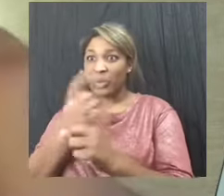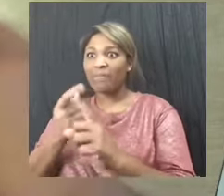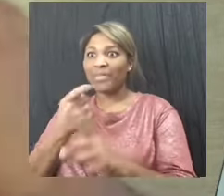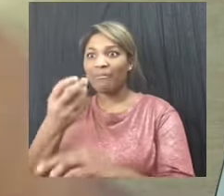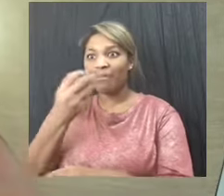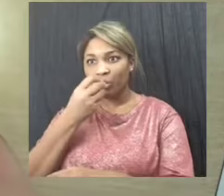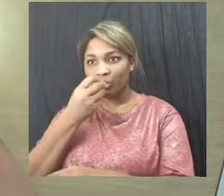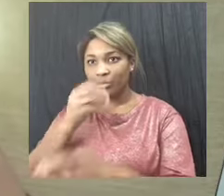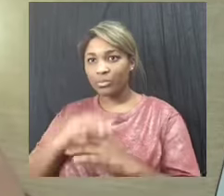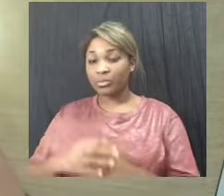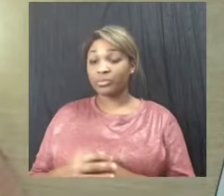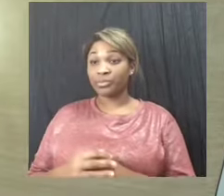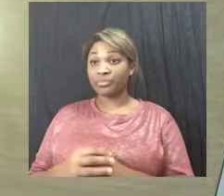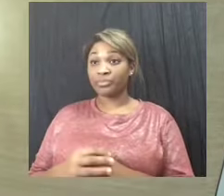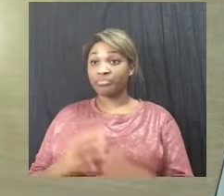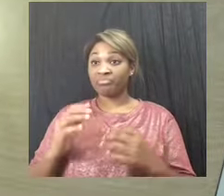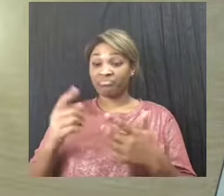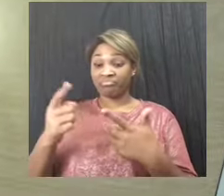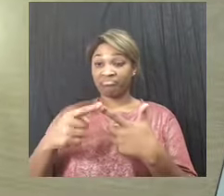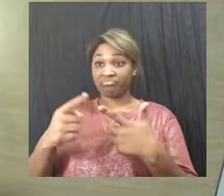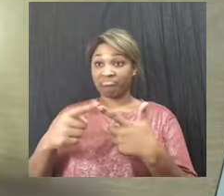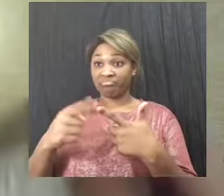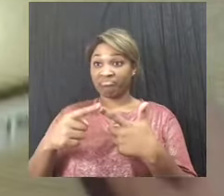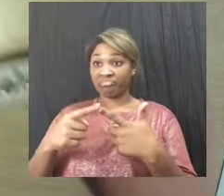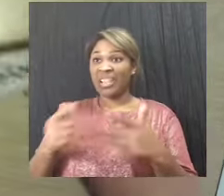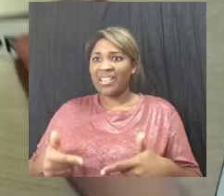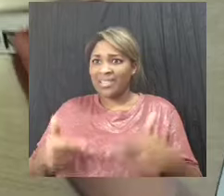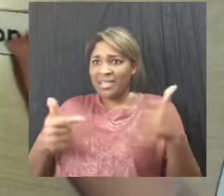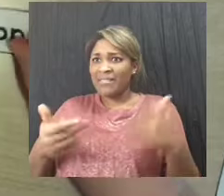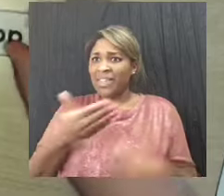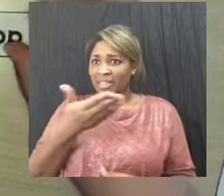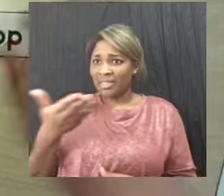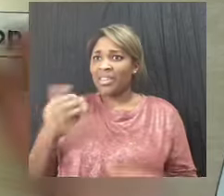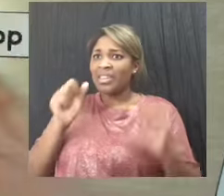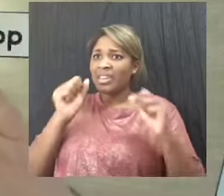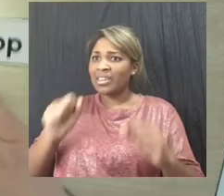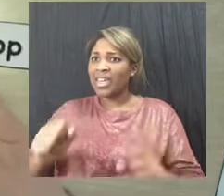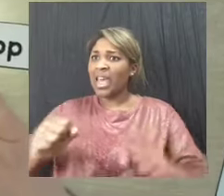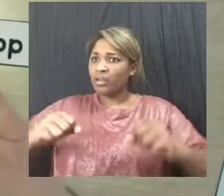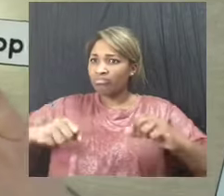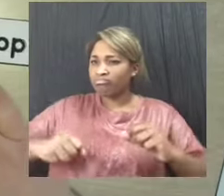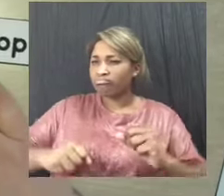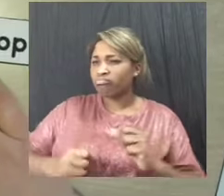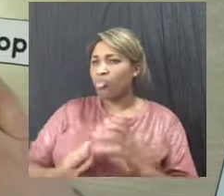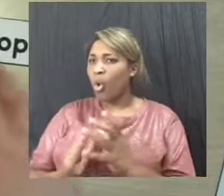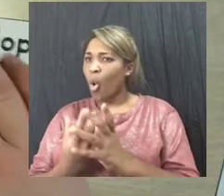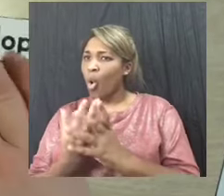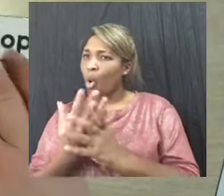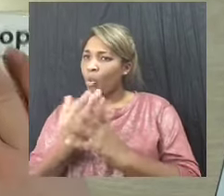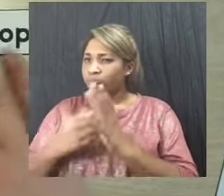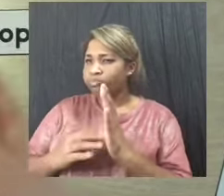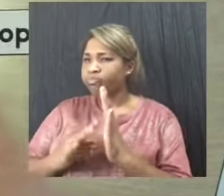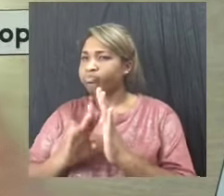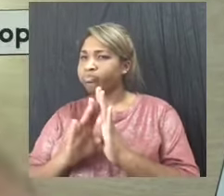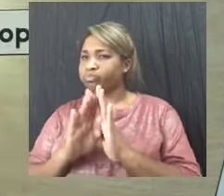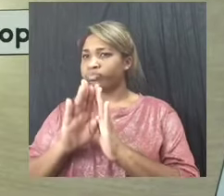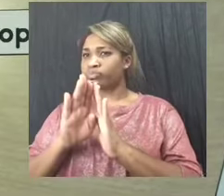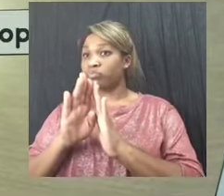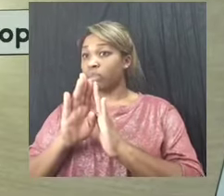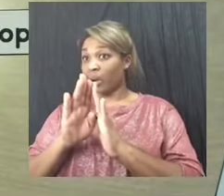thing can grow and develop. Do people grow and develop?